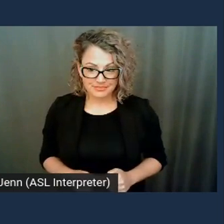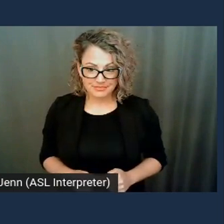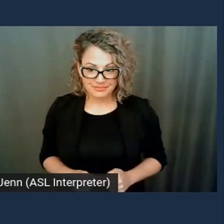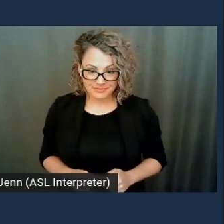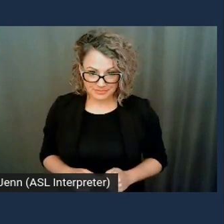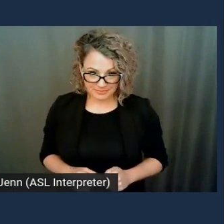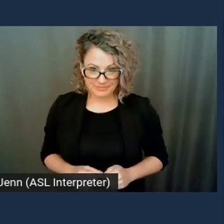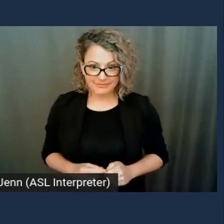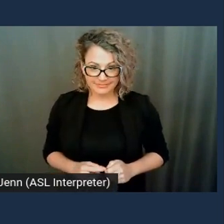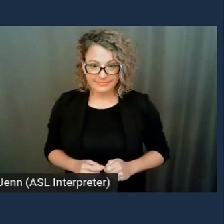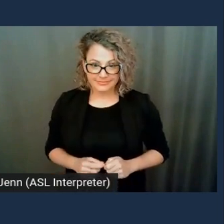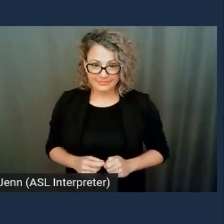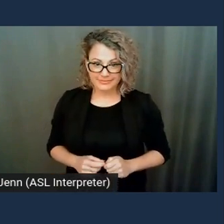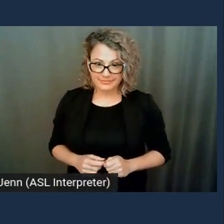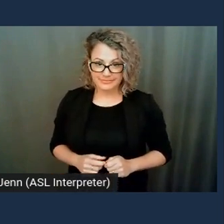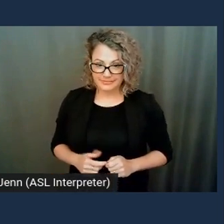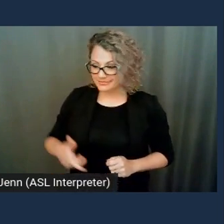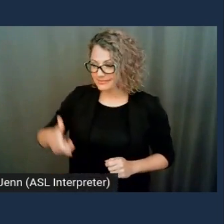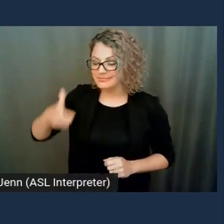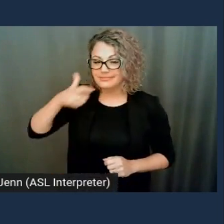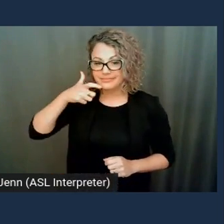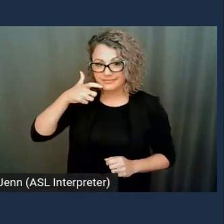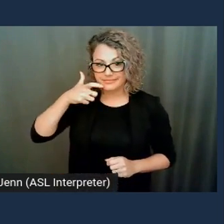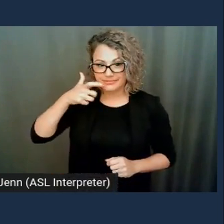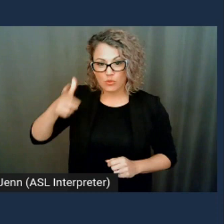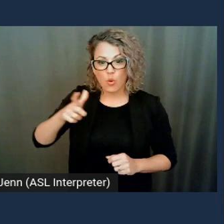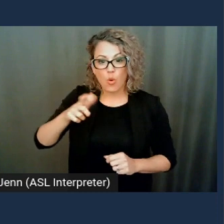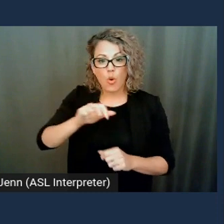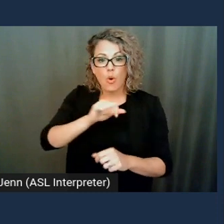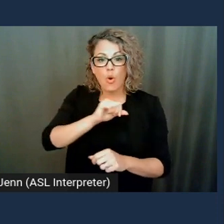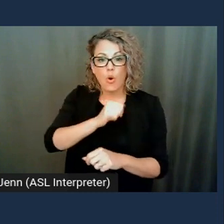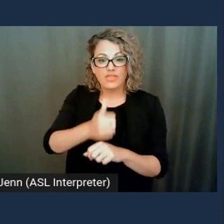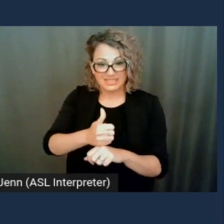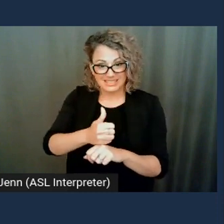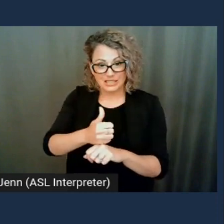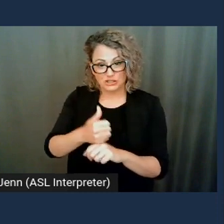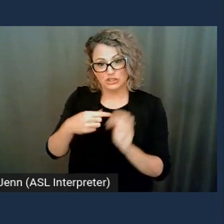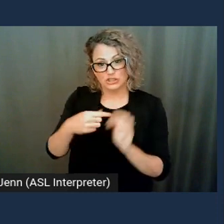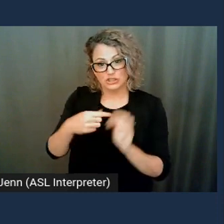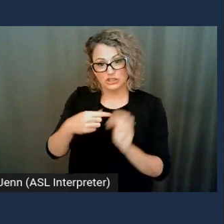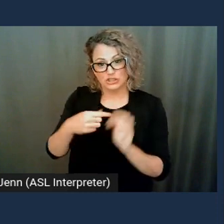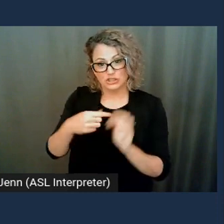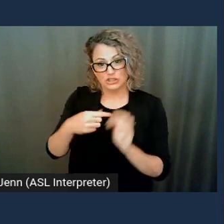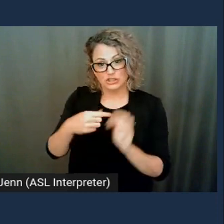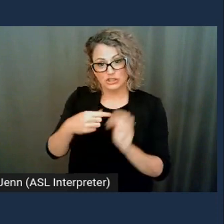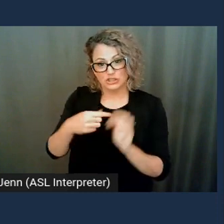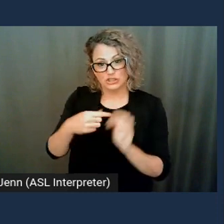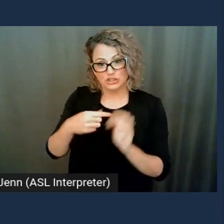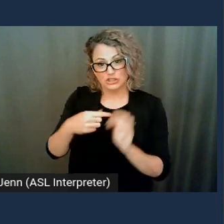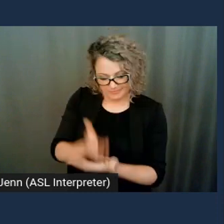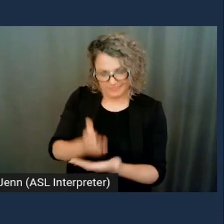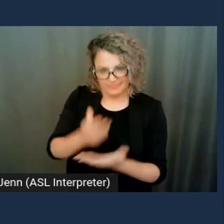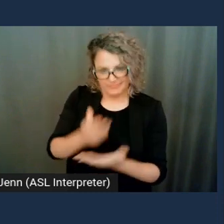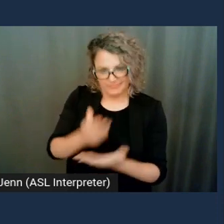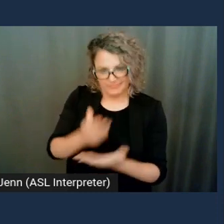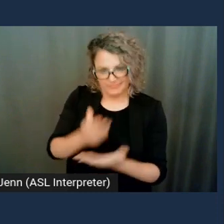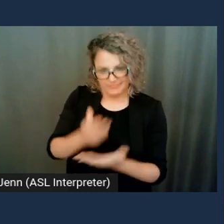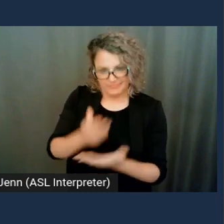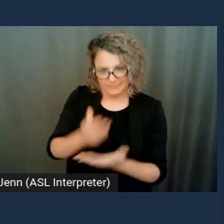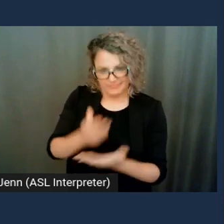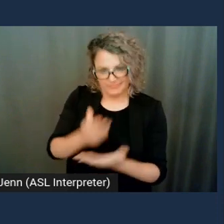Hello, here is the authentication state which shows authenticated and fraud risk